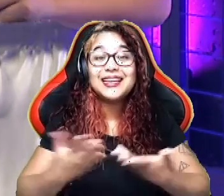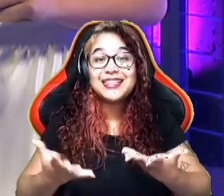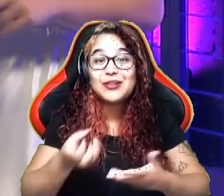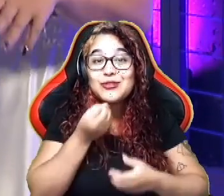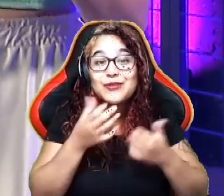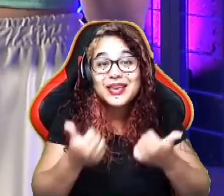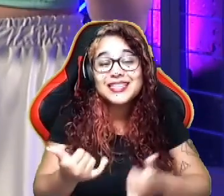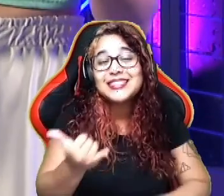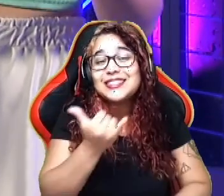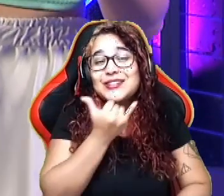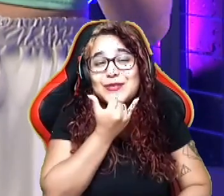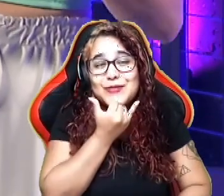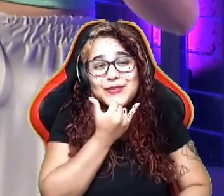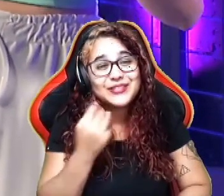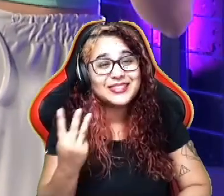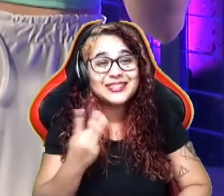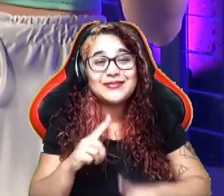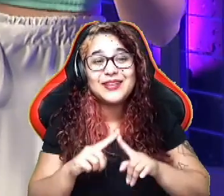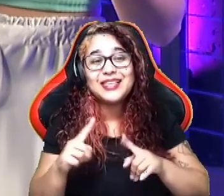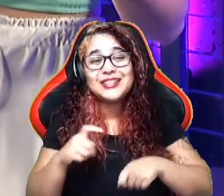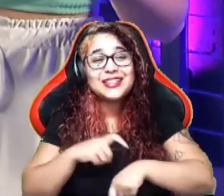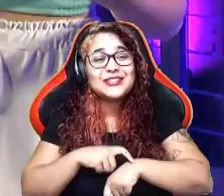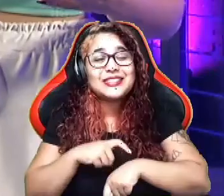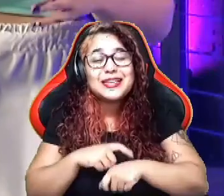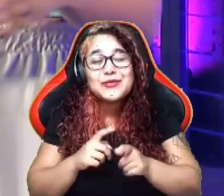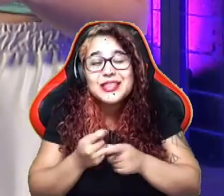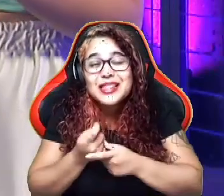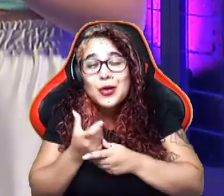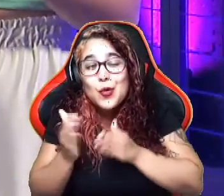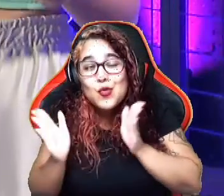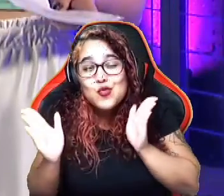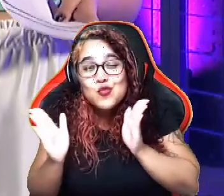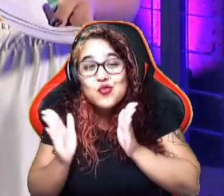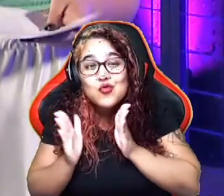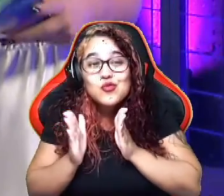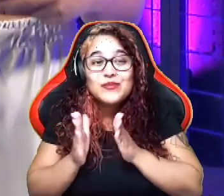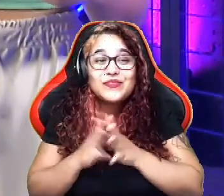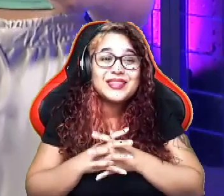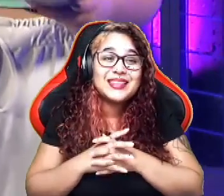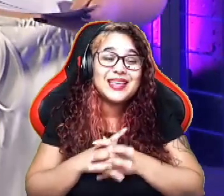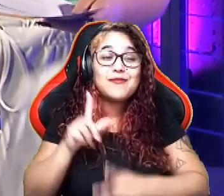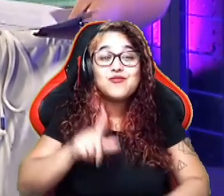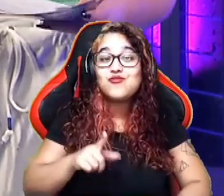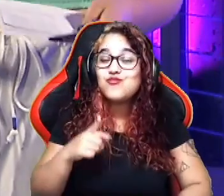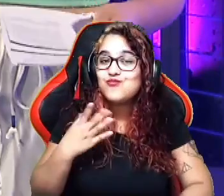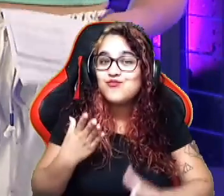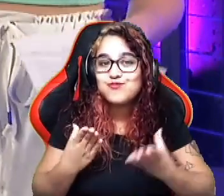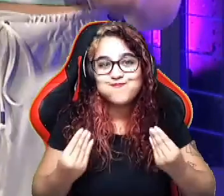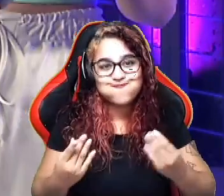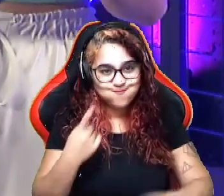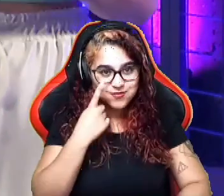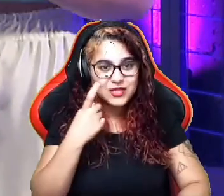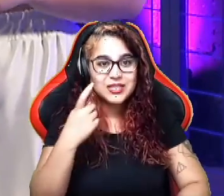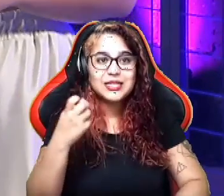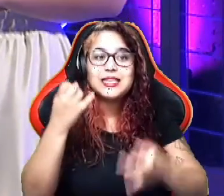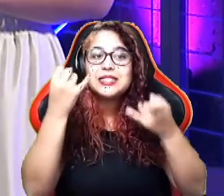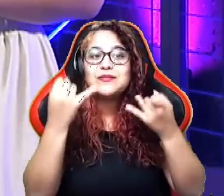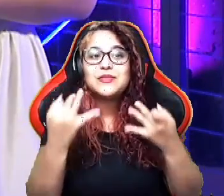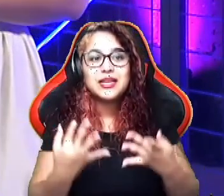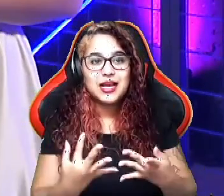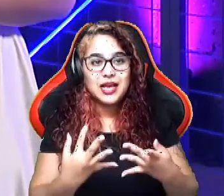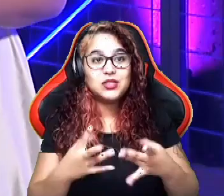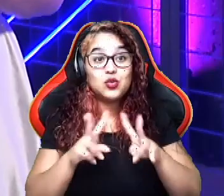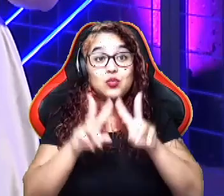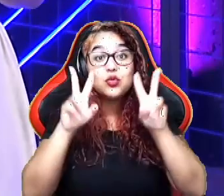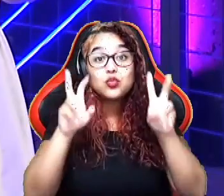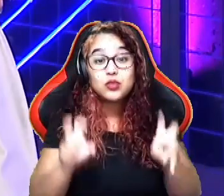I apologize, Renato, Felipe, and Marcus, but your time is just about over. This is so interesting